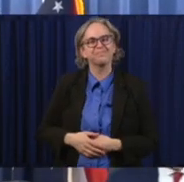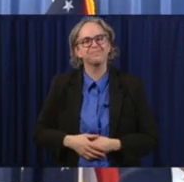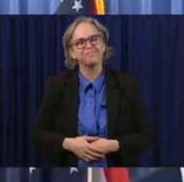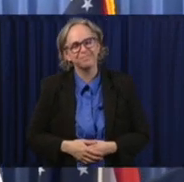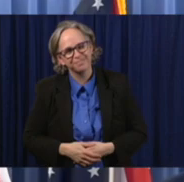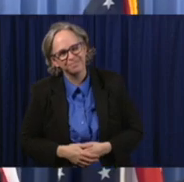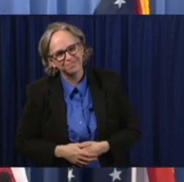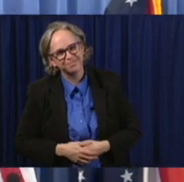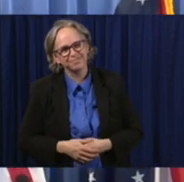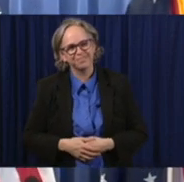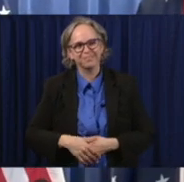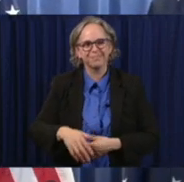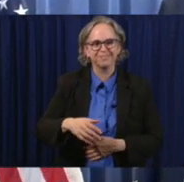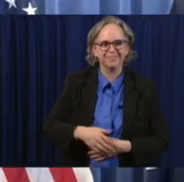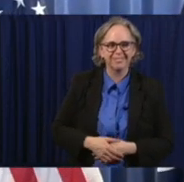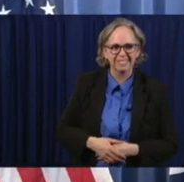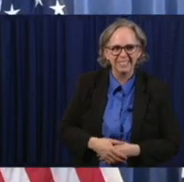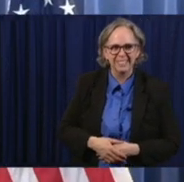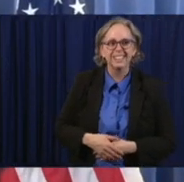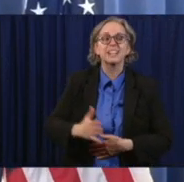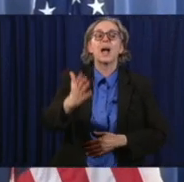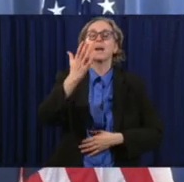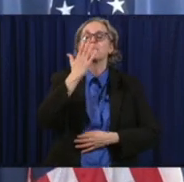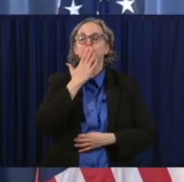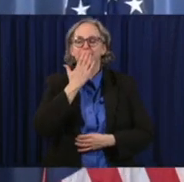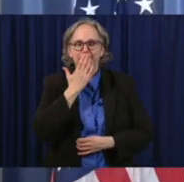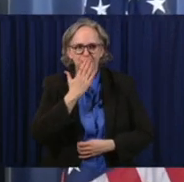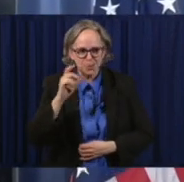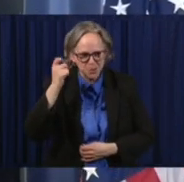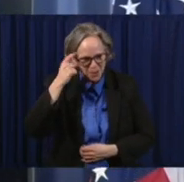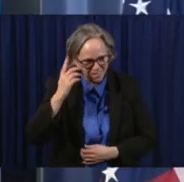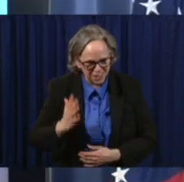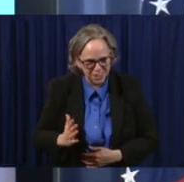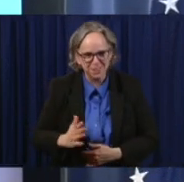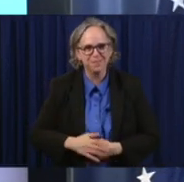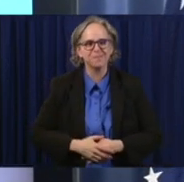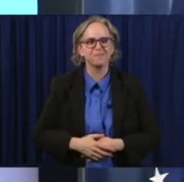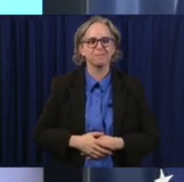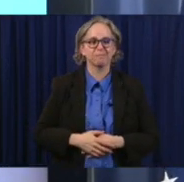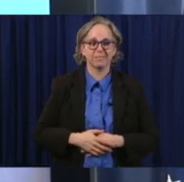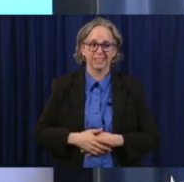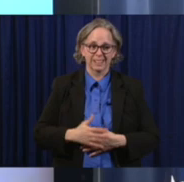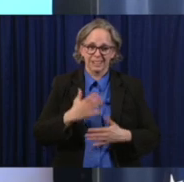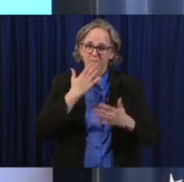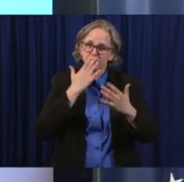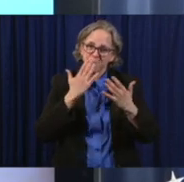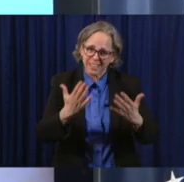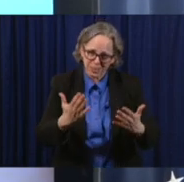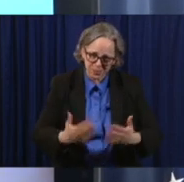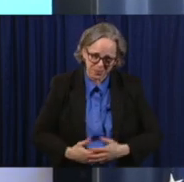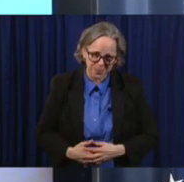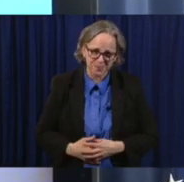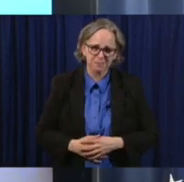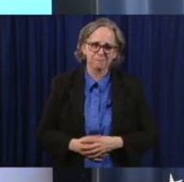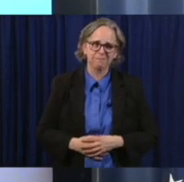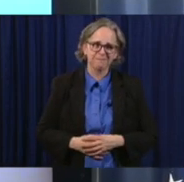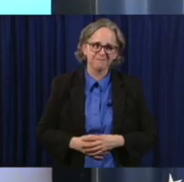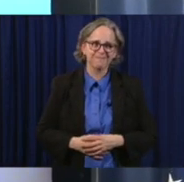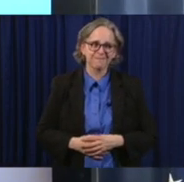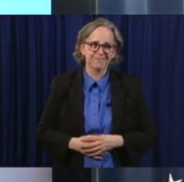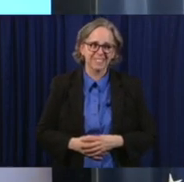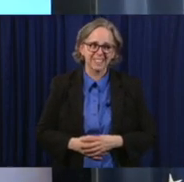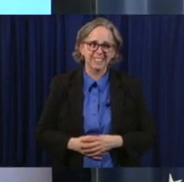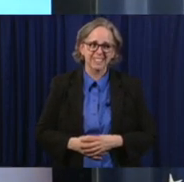Very good. Thank you. Thank you, Governor and Lieutenant Governor and Director Acton. So since